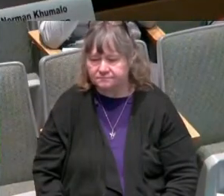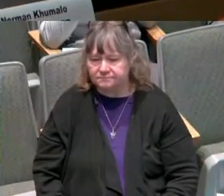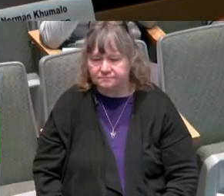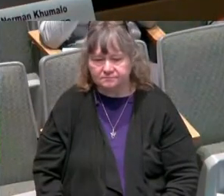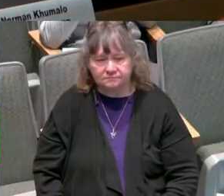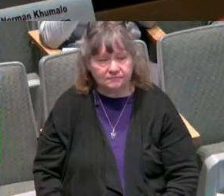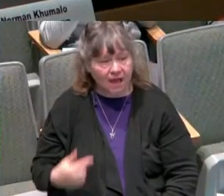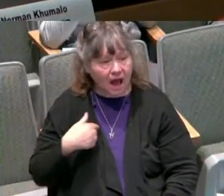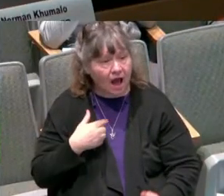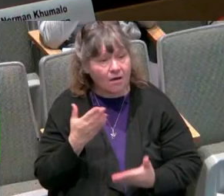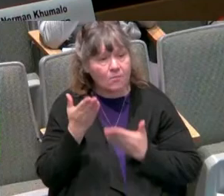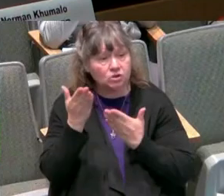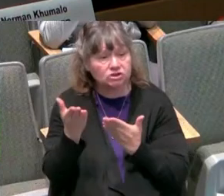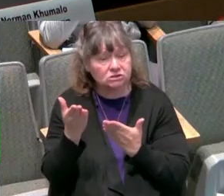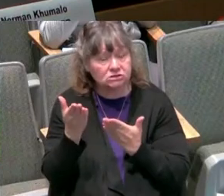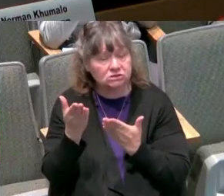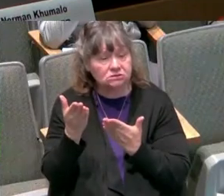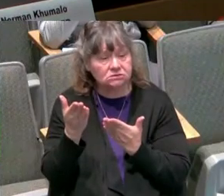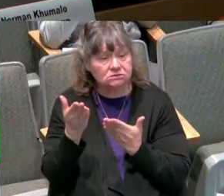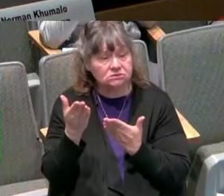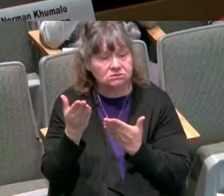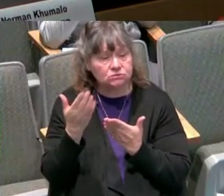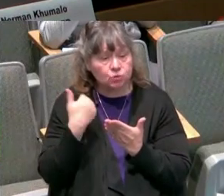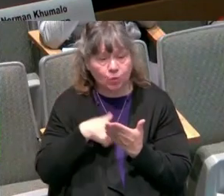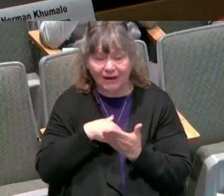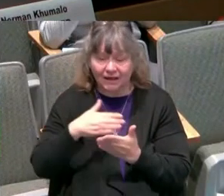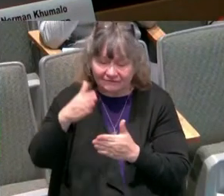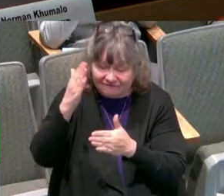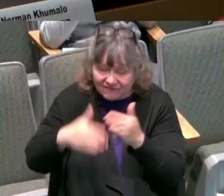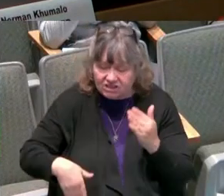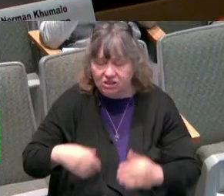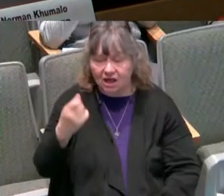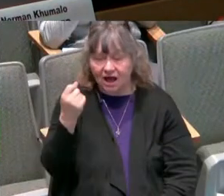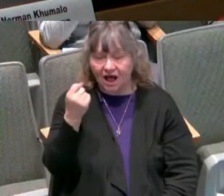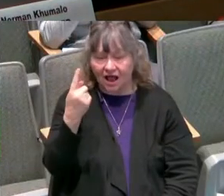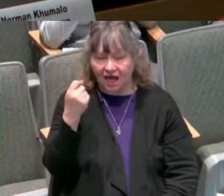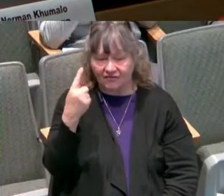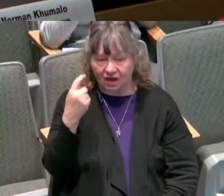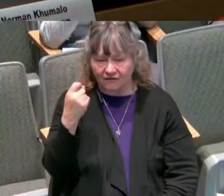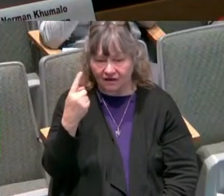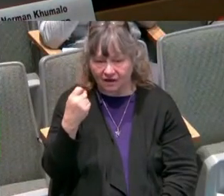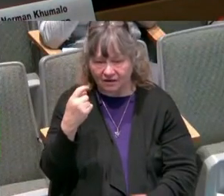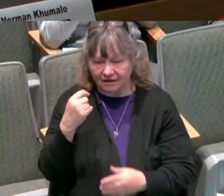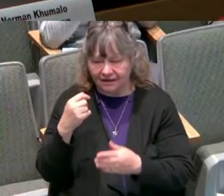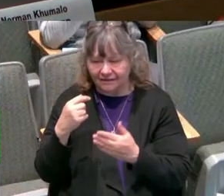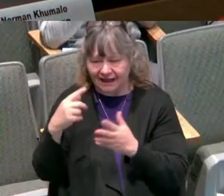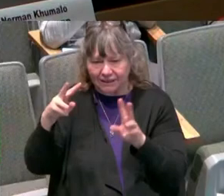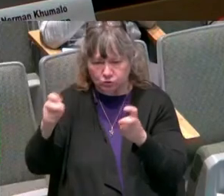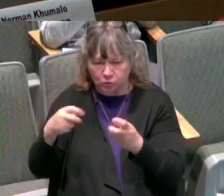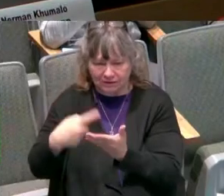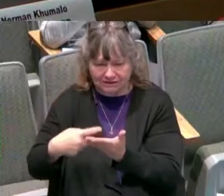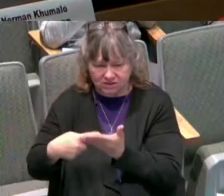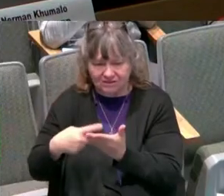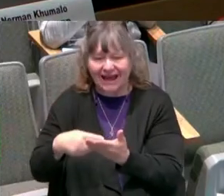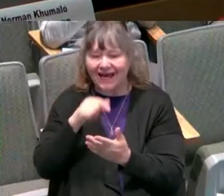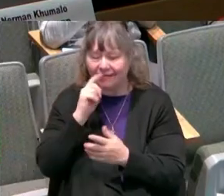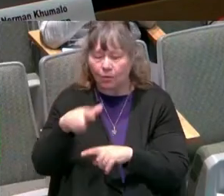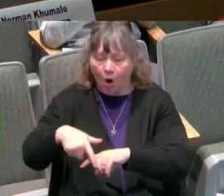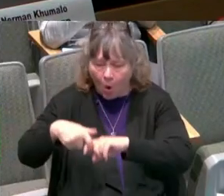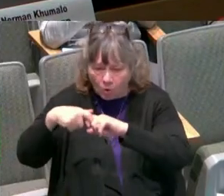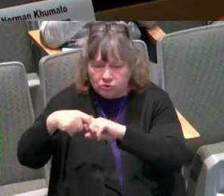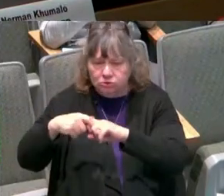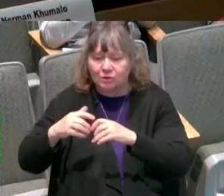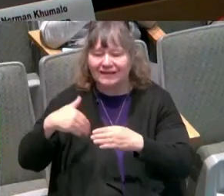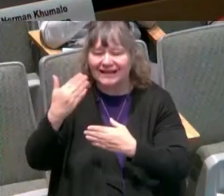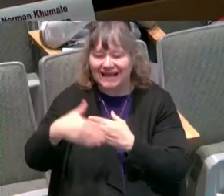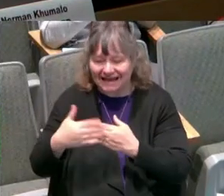I make a motion that we disconnect at 11 PM we did we finish discussion on the issue at hand and then we adjourn to the following evening at 7